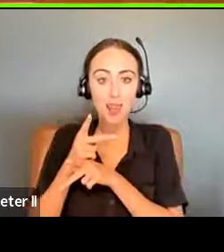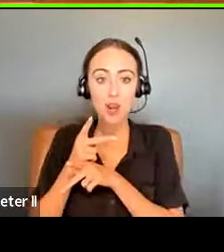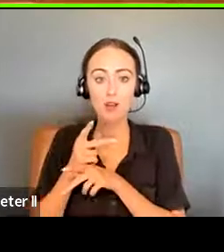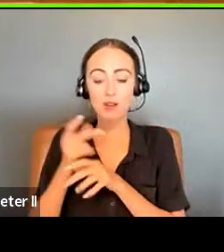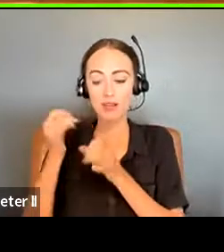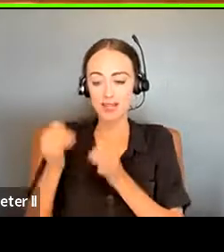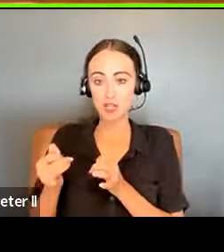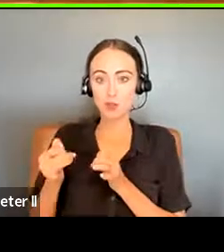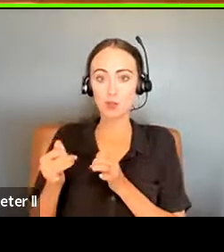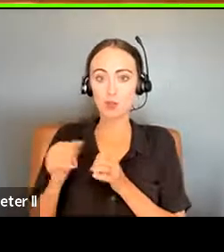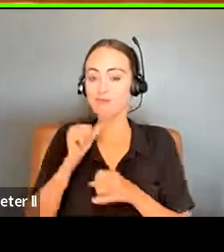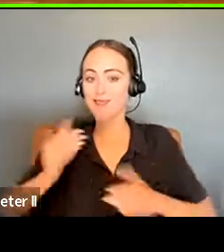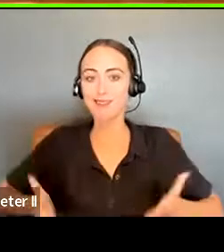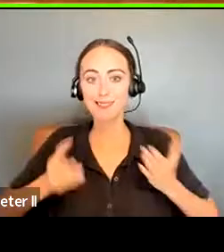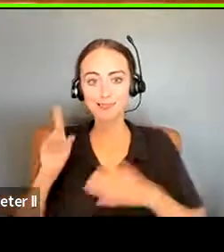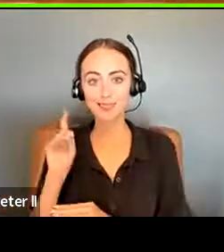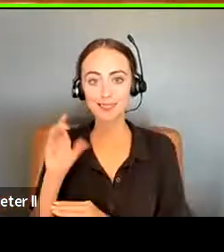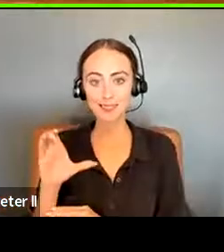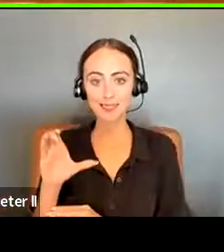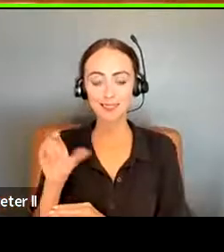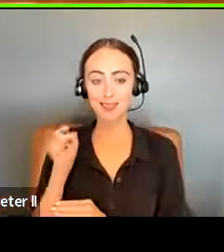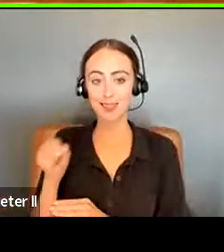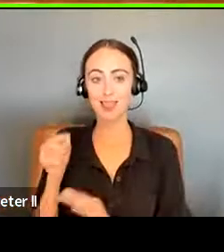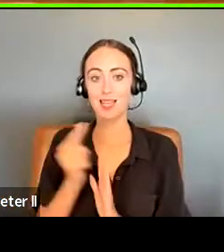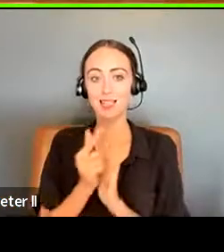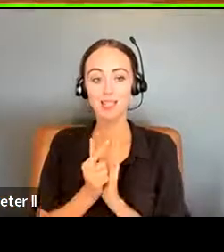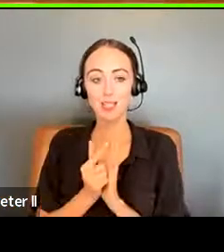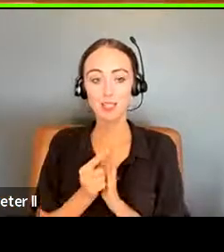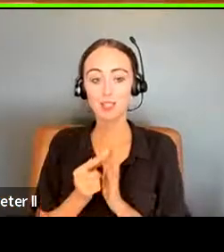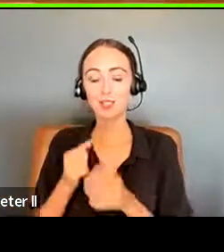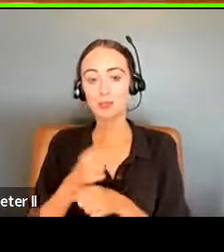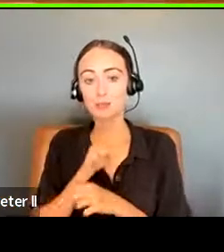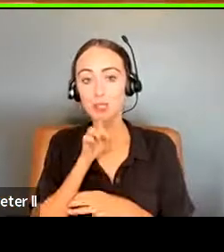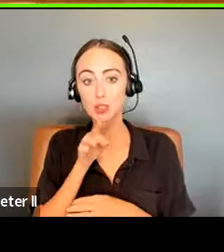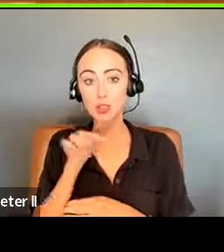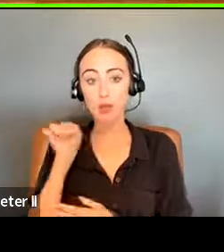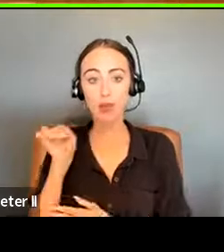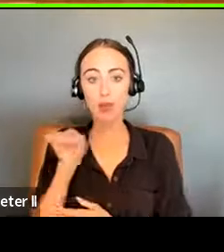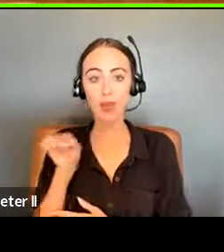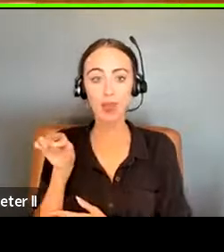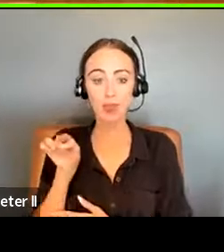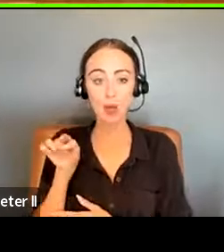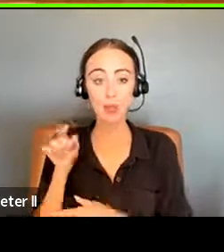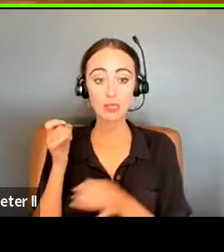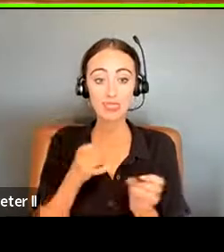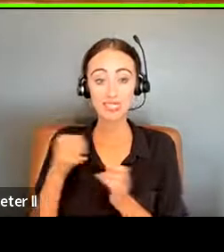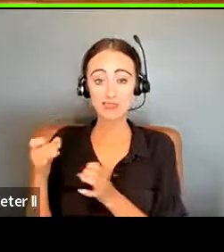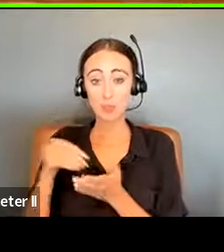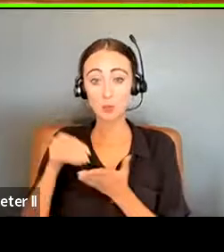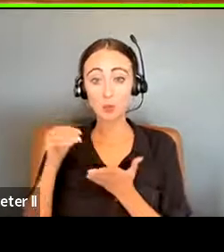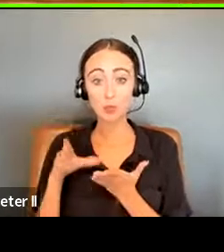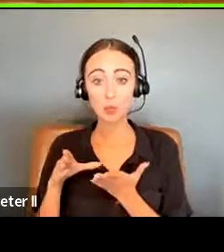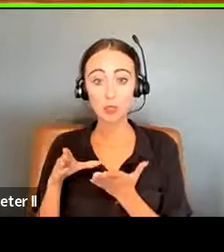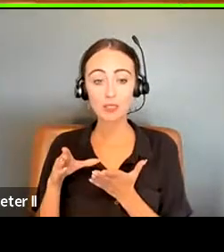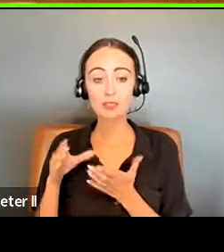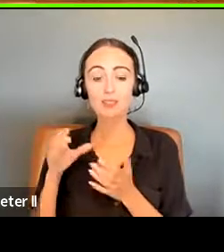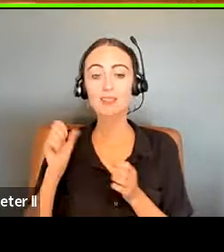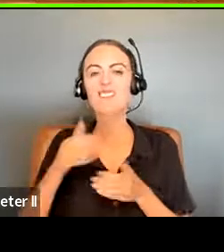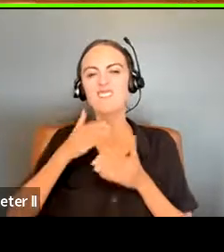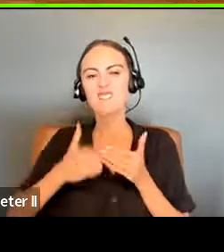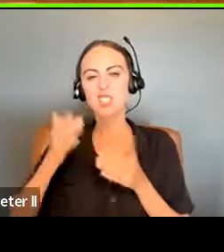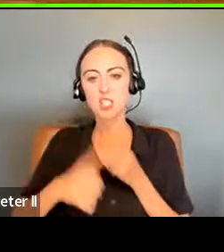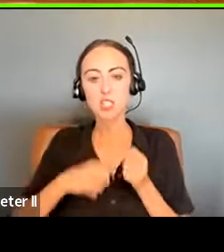of the district. This legislation ensures that those individual students can complete the